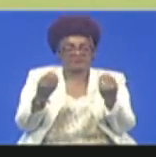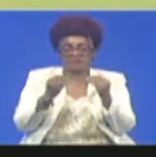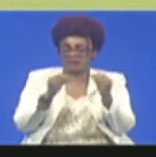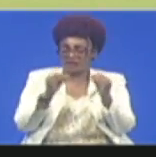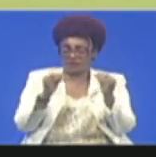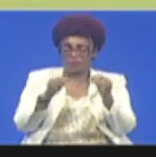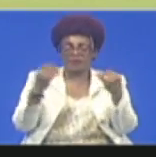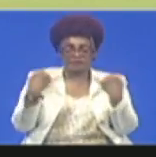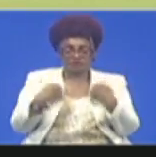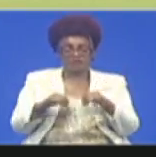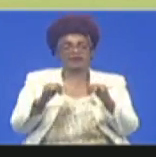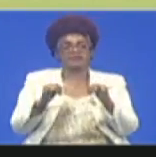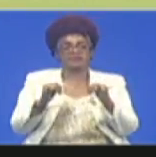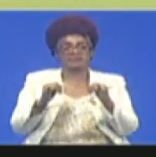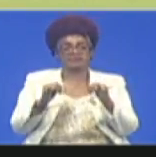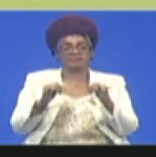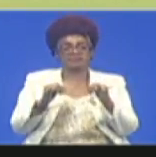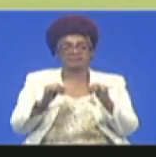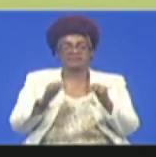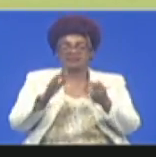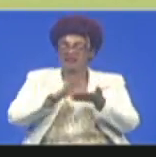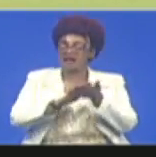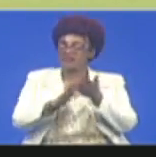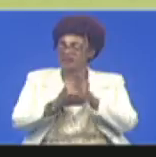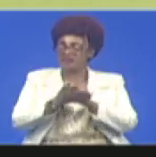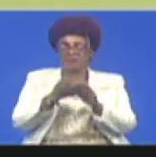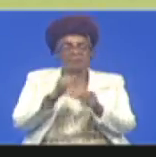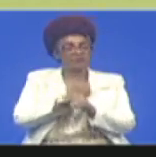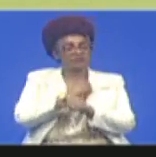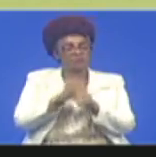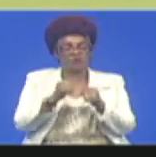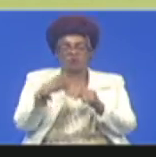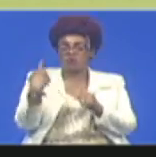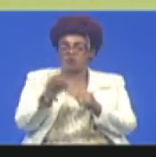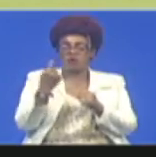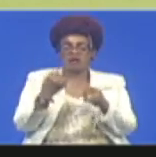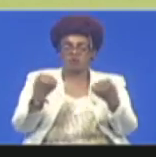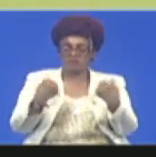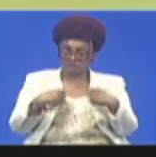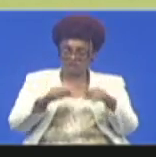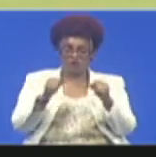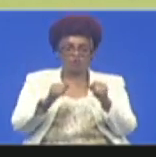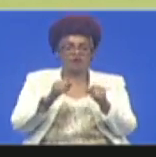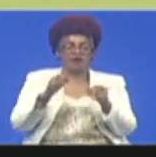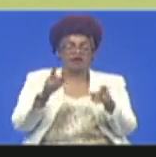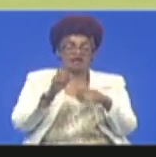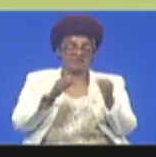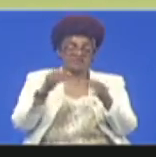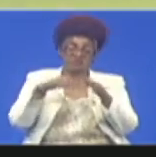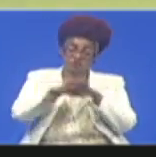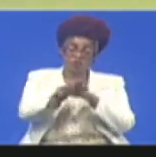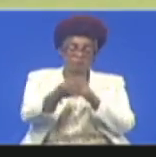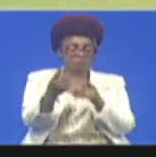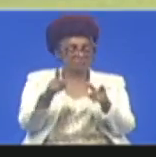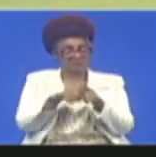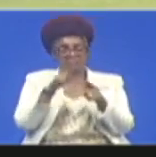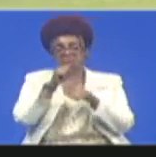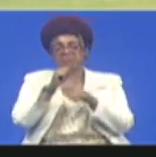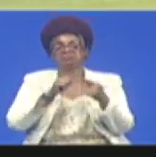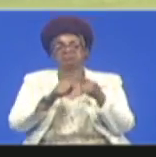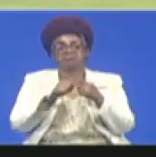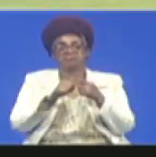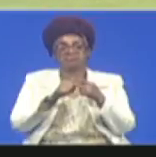Hakuna kitu ambacho kitakuwa rahisi. Hakuna ambacho kinashindikana. Ni juhudi tukijitolea tunaweza kushinda. Kama walivyotufunga na sisi tunaweza kuwafunga kwetu. As we are